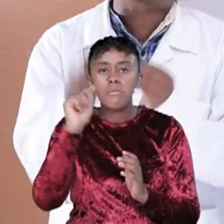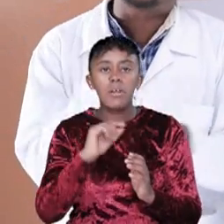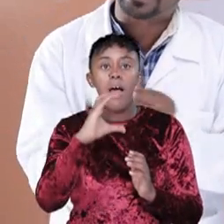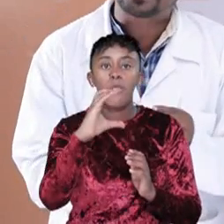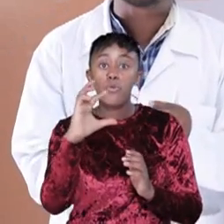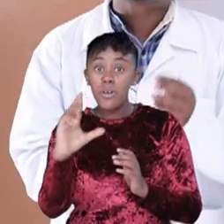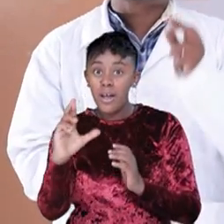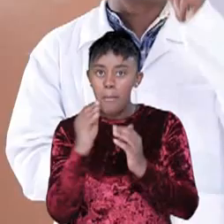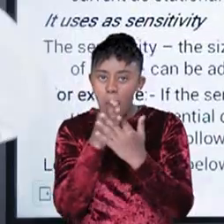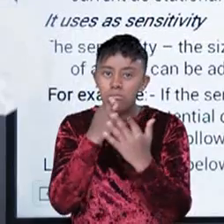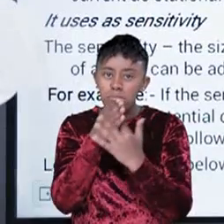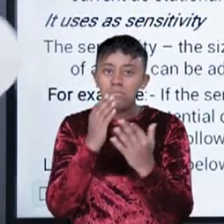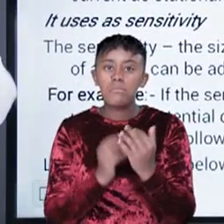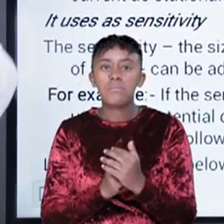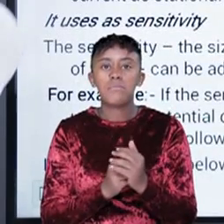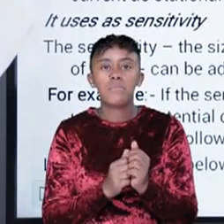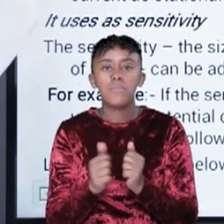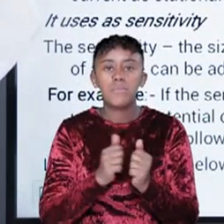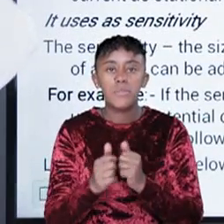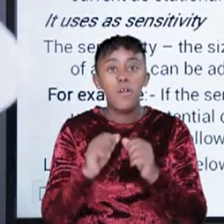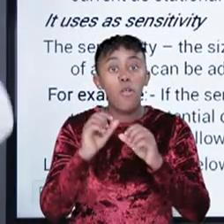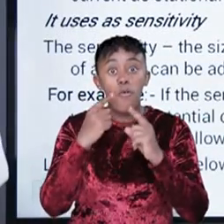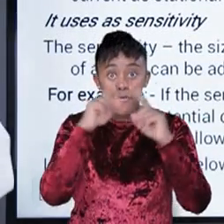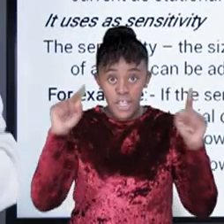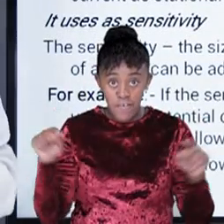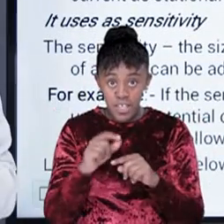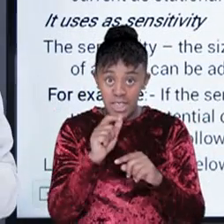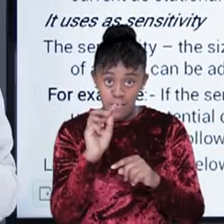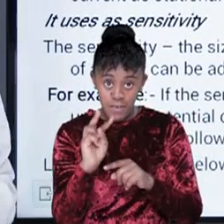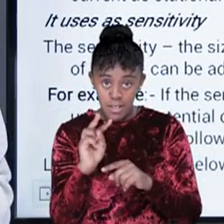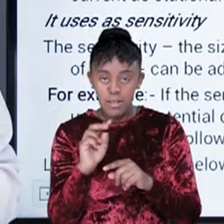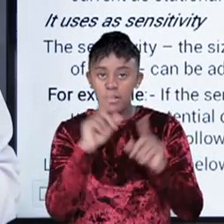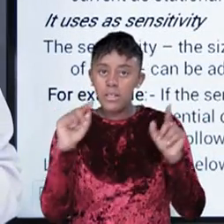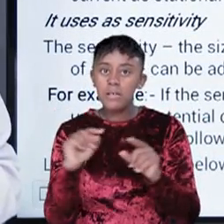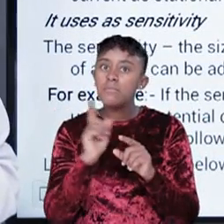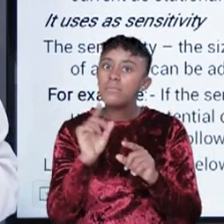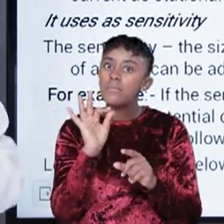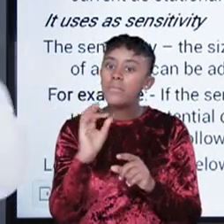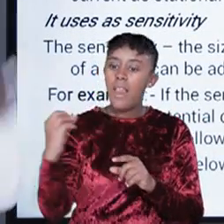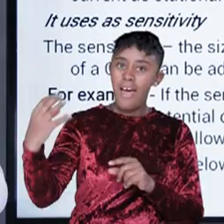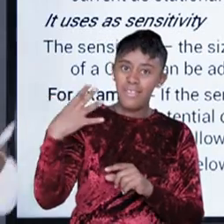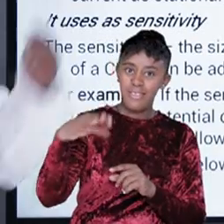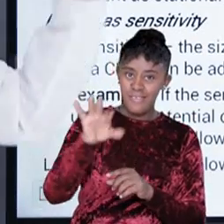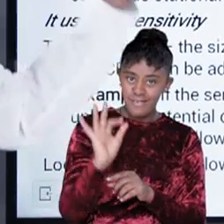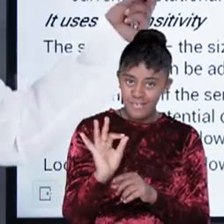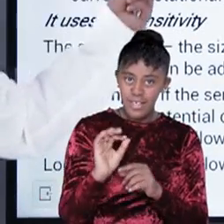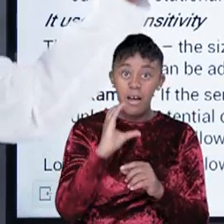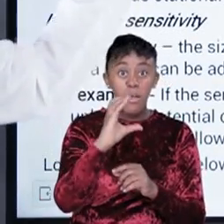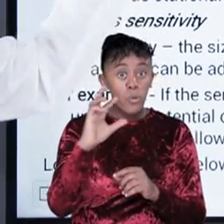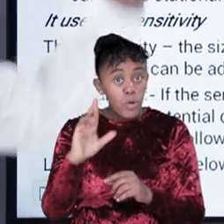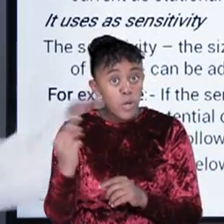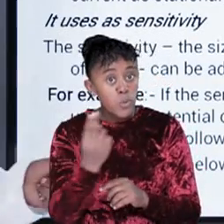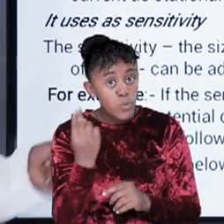through cathode rays lays on fluorescent screen, we get a light. Therefore, cathode